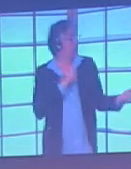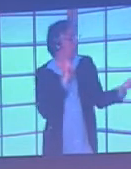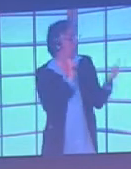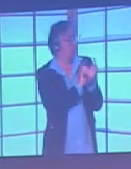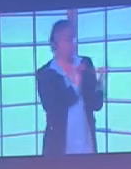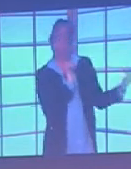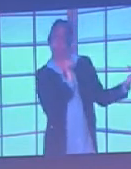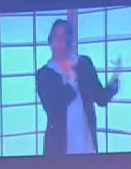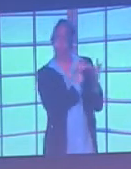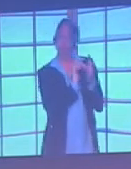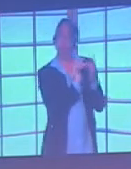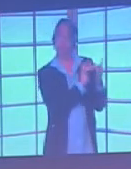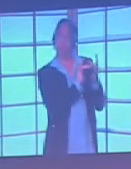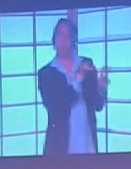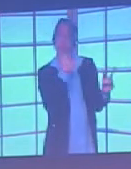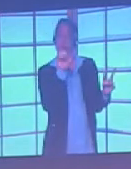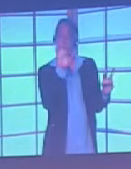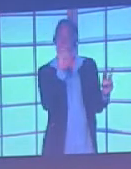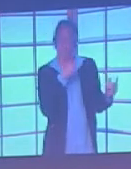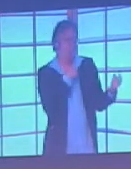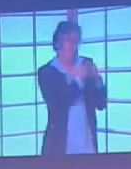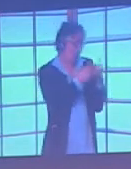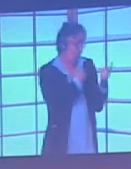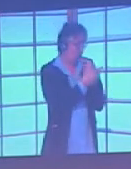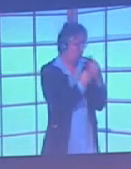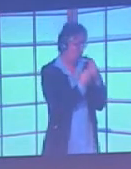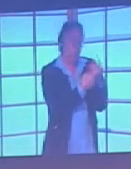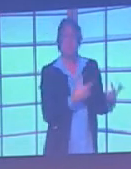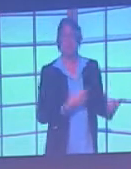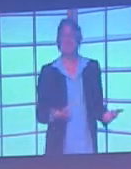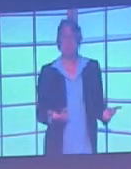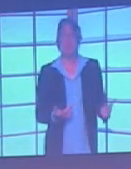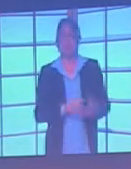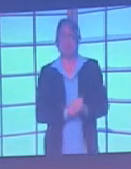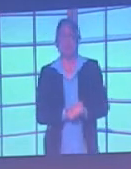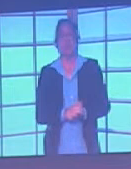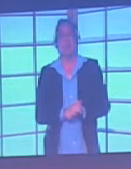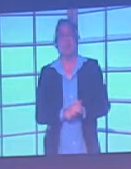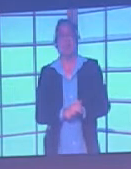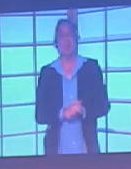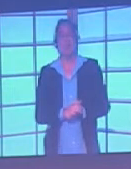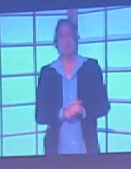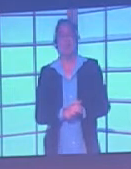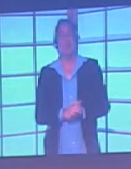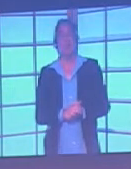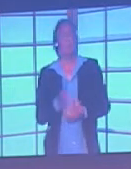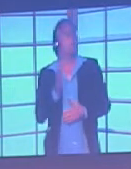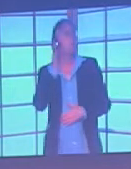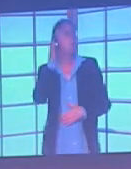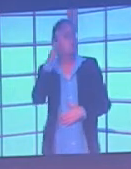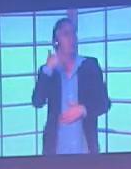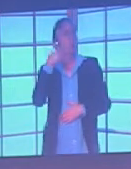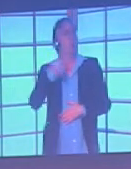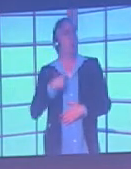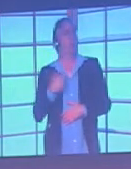units are not able to do something more and do something big, and we like